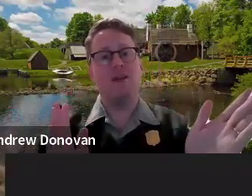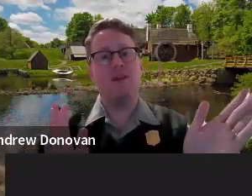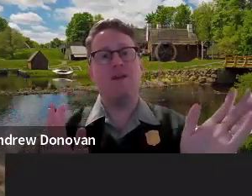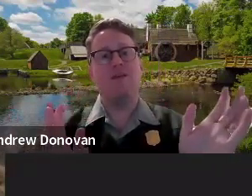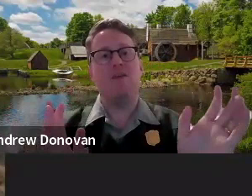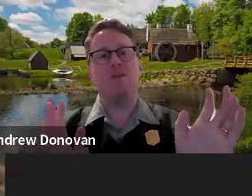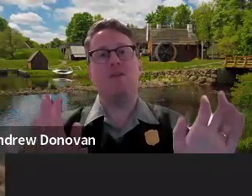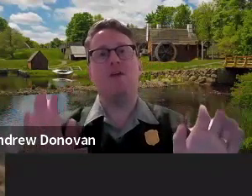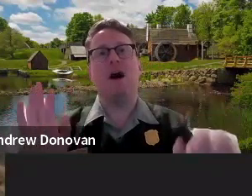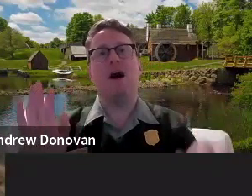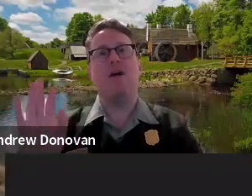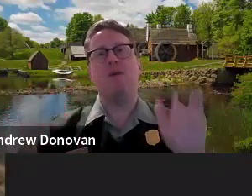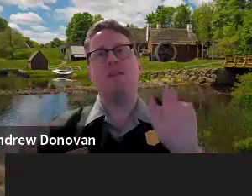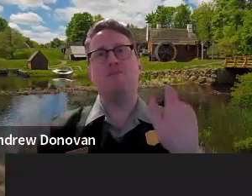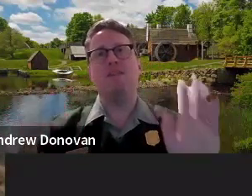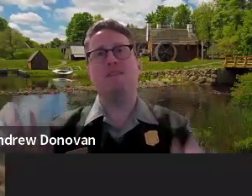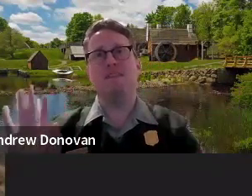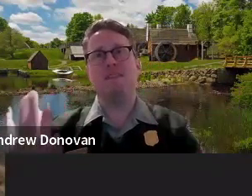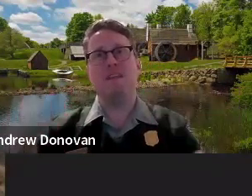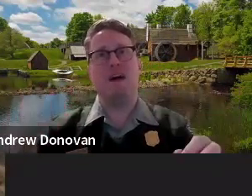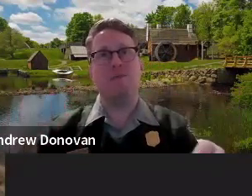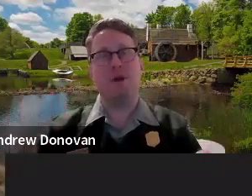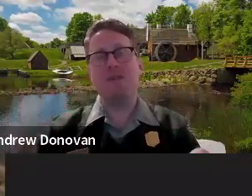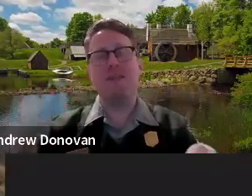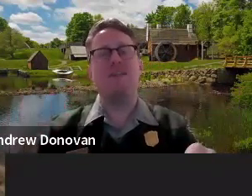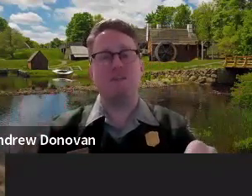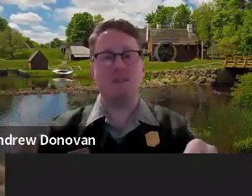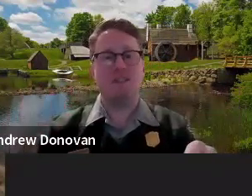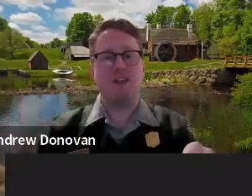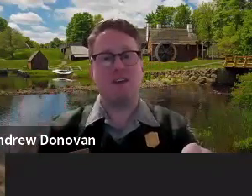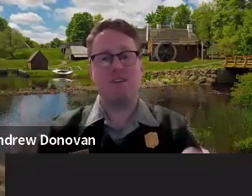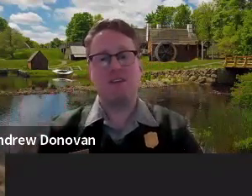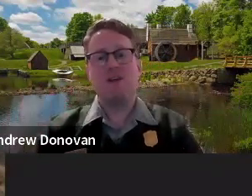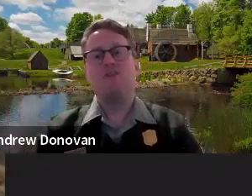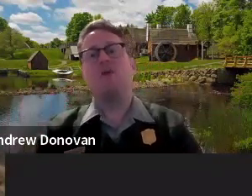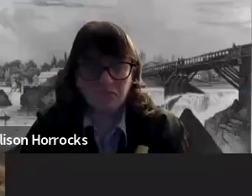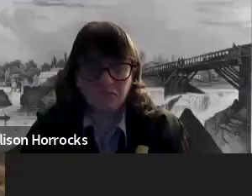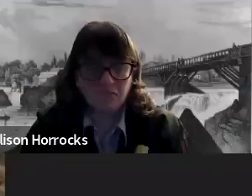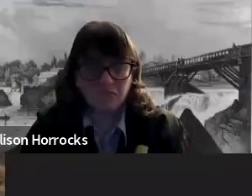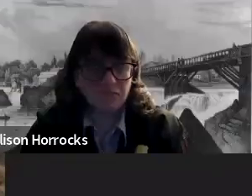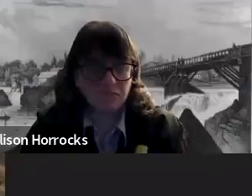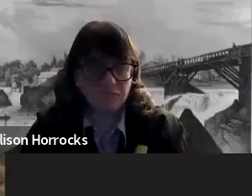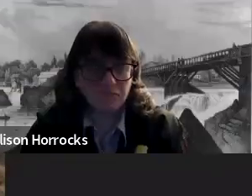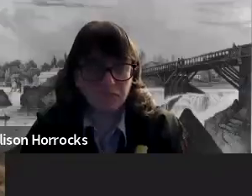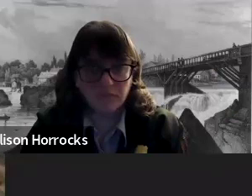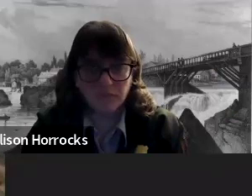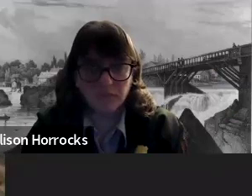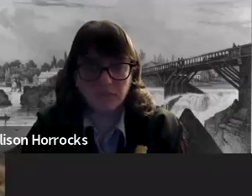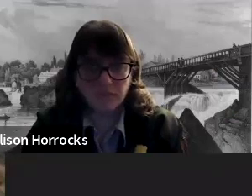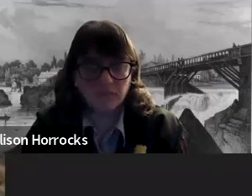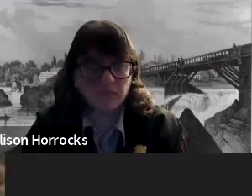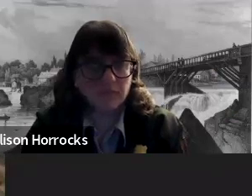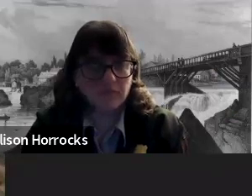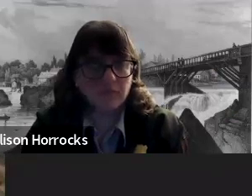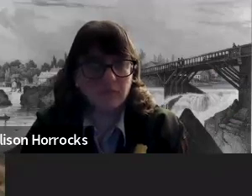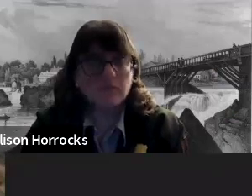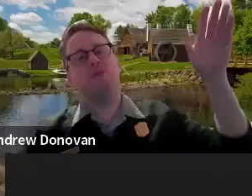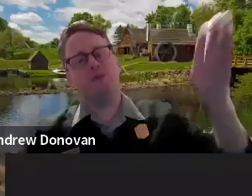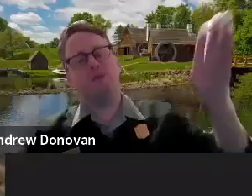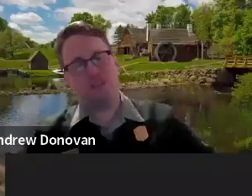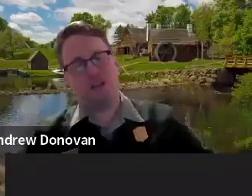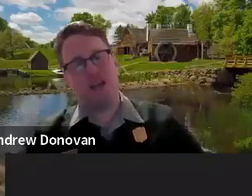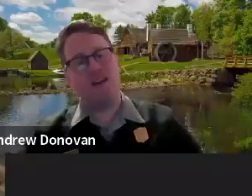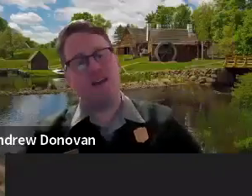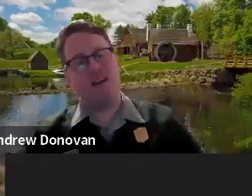in a way that is basically perpendicular to each other. So as one bellow is being compressed,